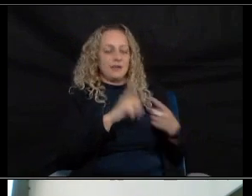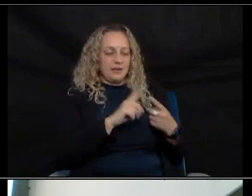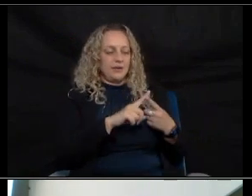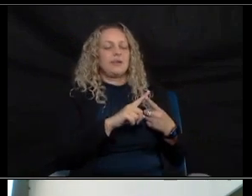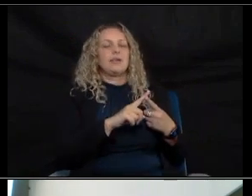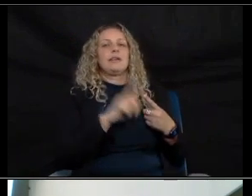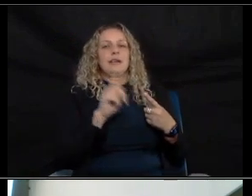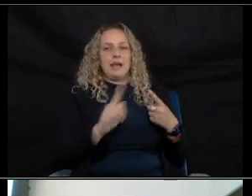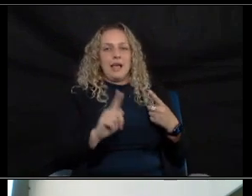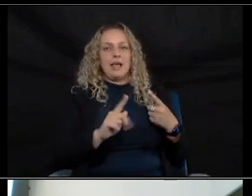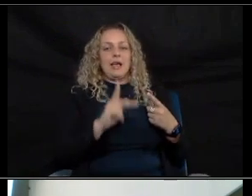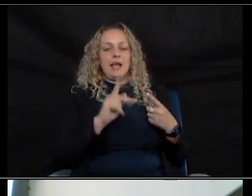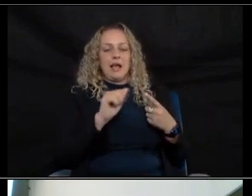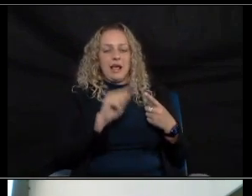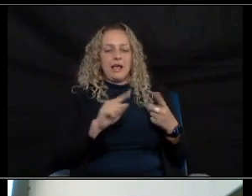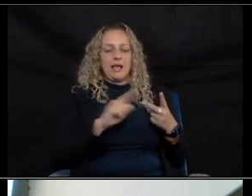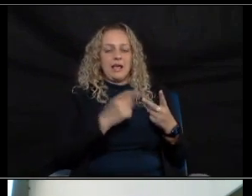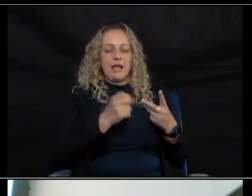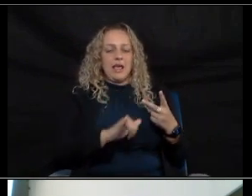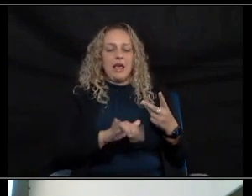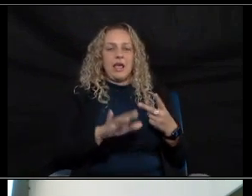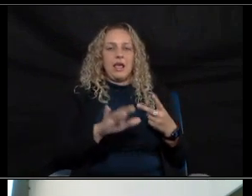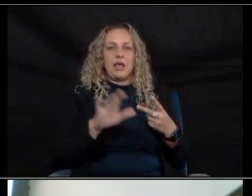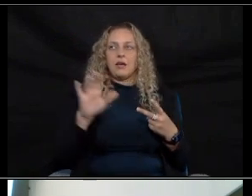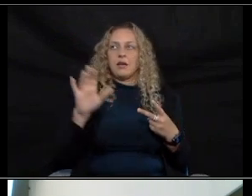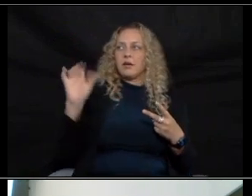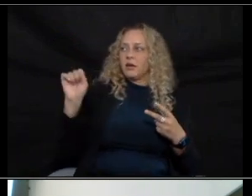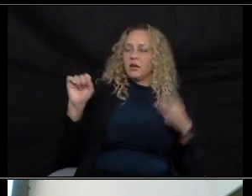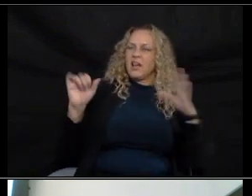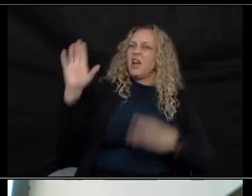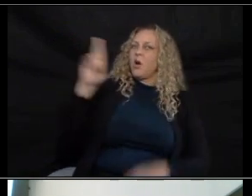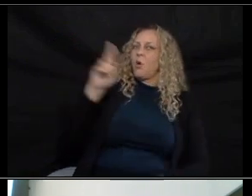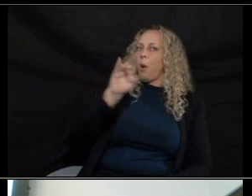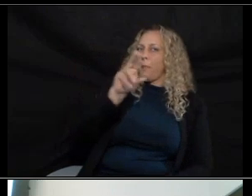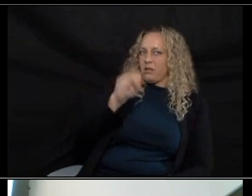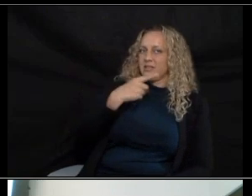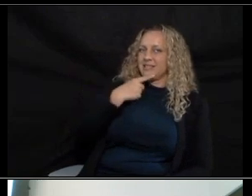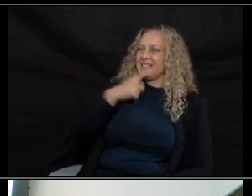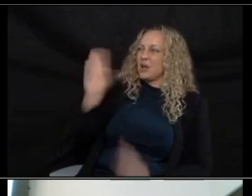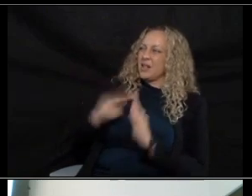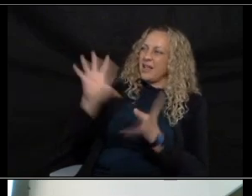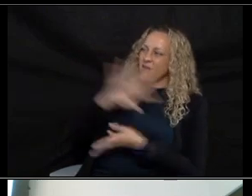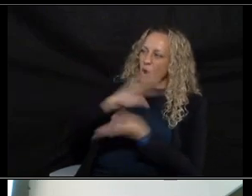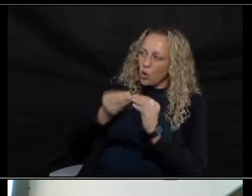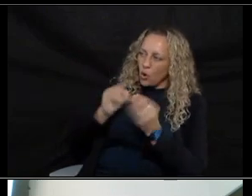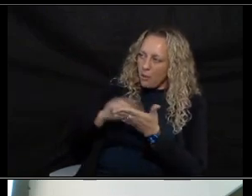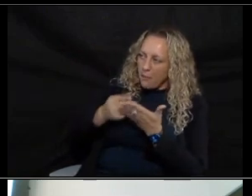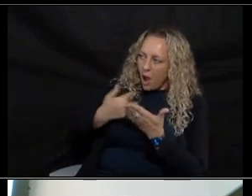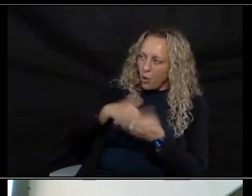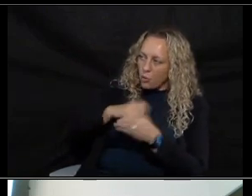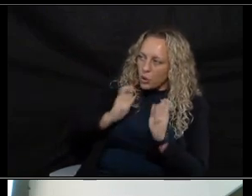Commissioner Hay. Any further discussion? Yep. Yes. Just to clarify, what is the total amount that we're